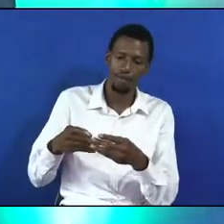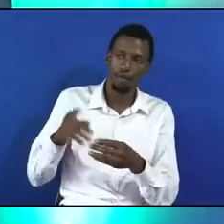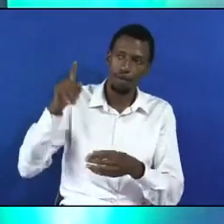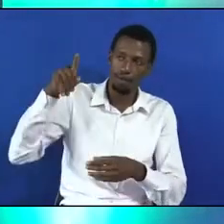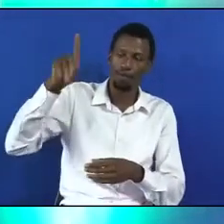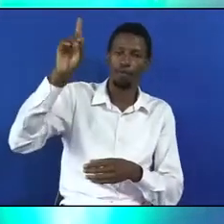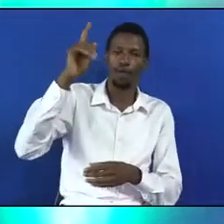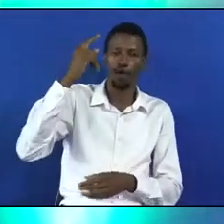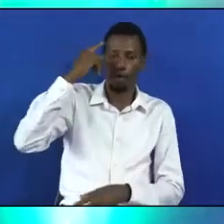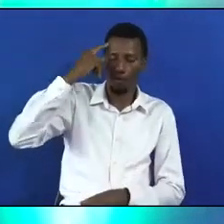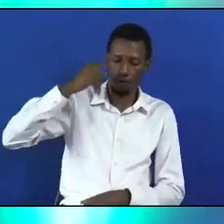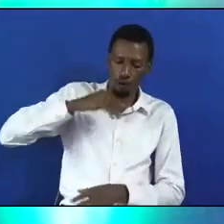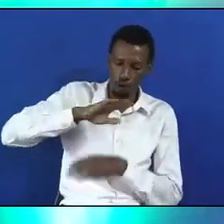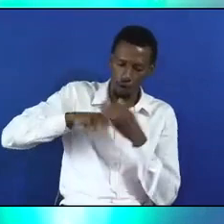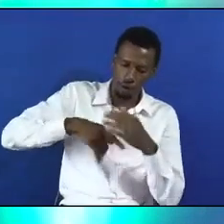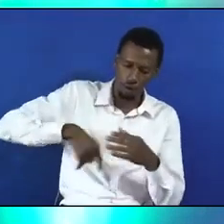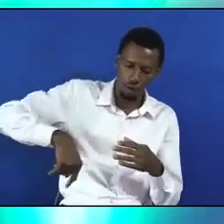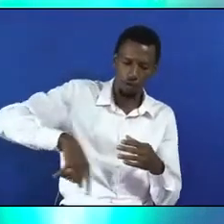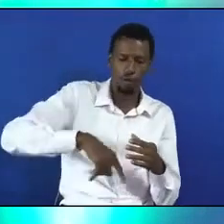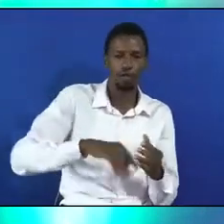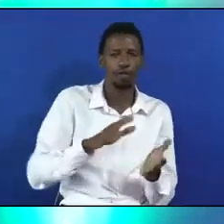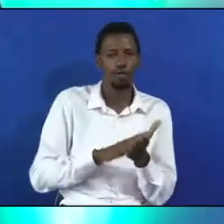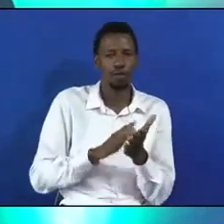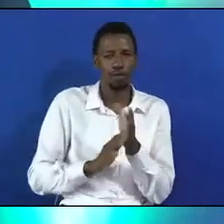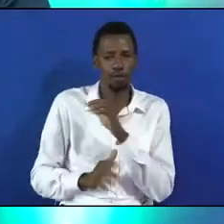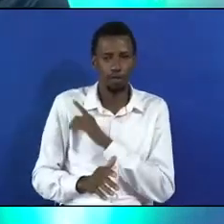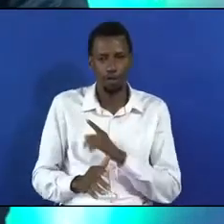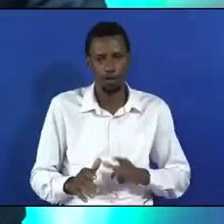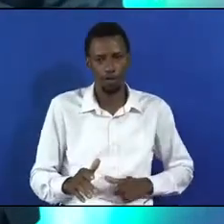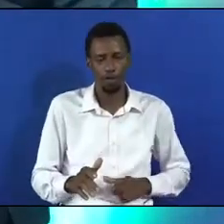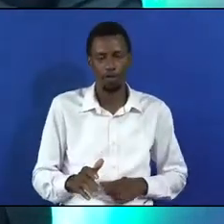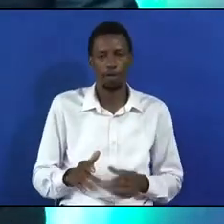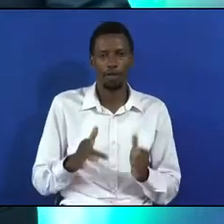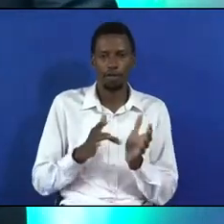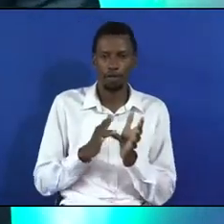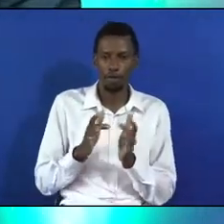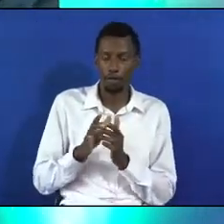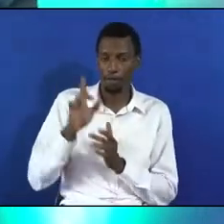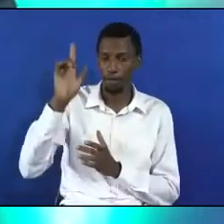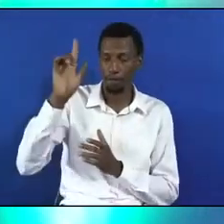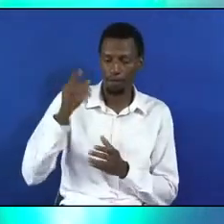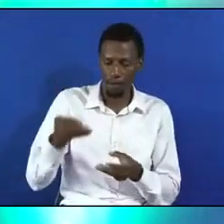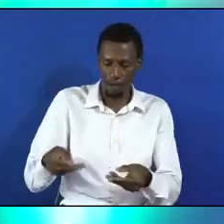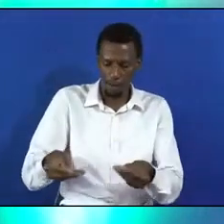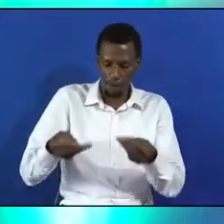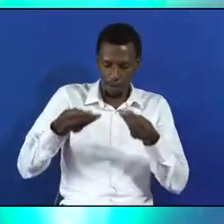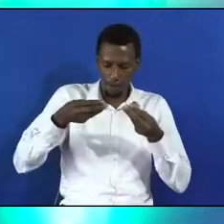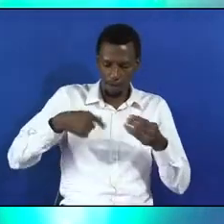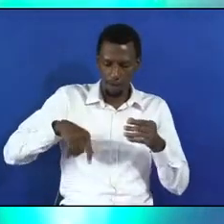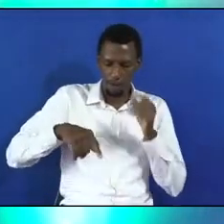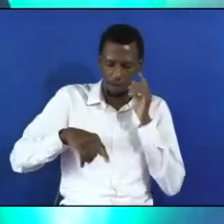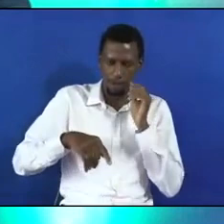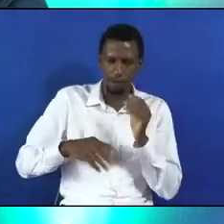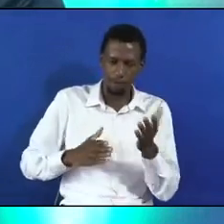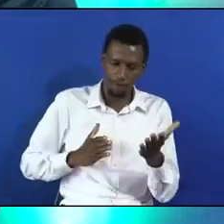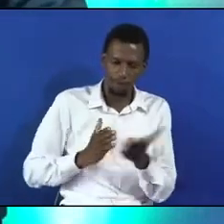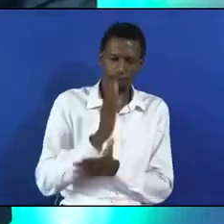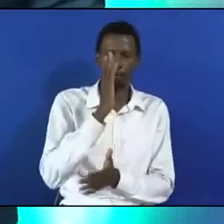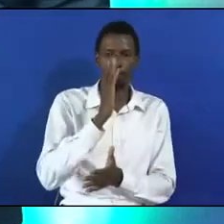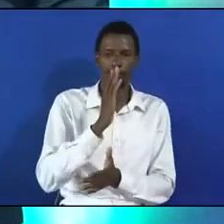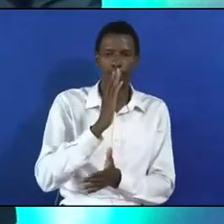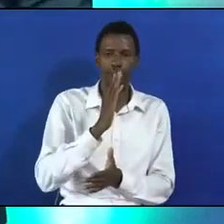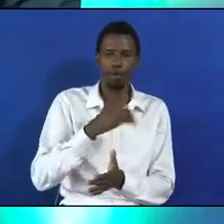us. Praise the Lord. He has given us the light to be called children of